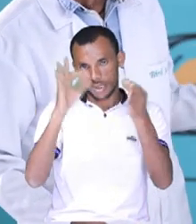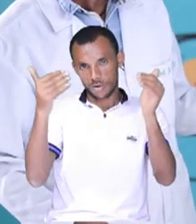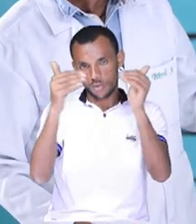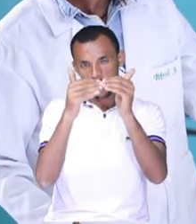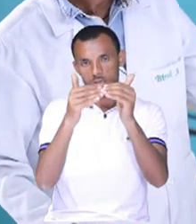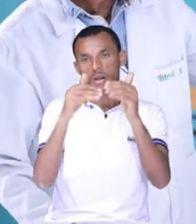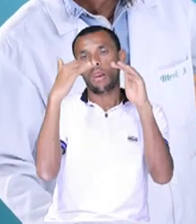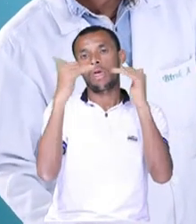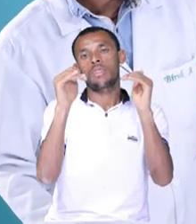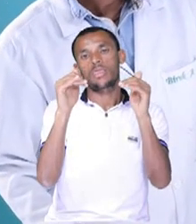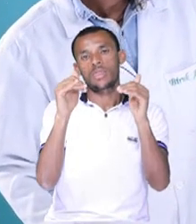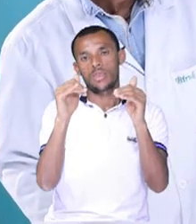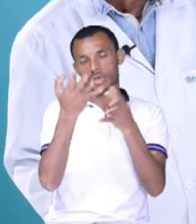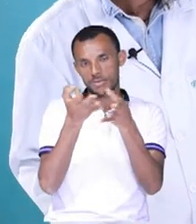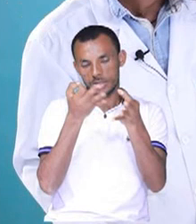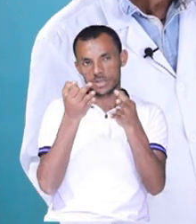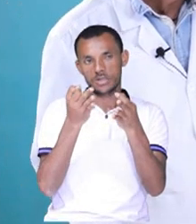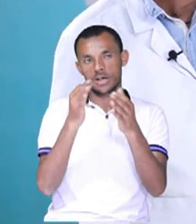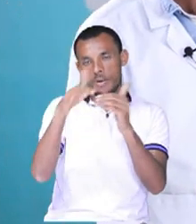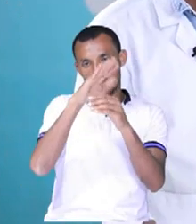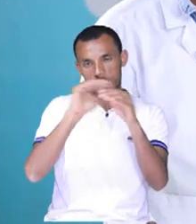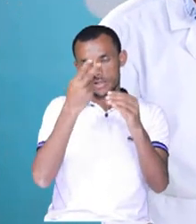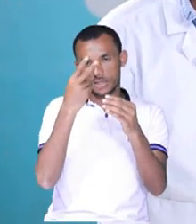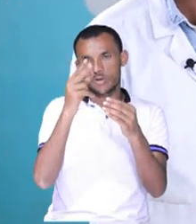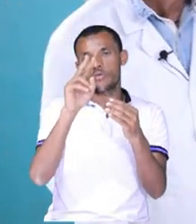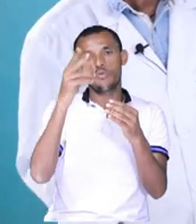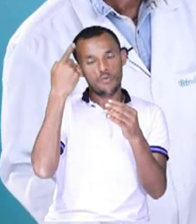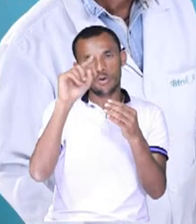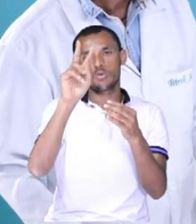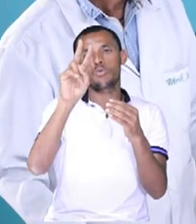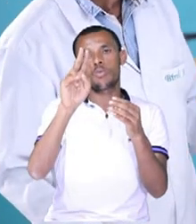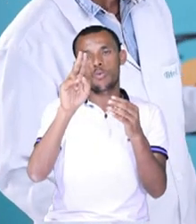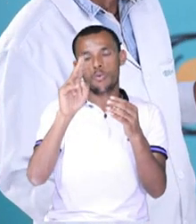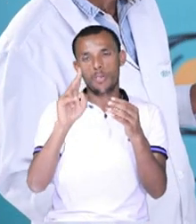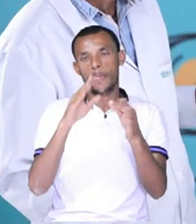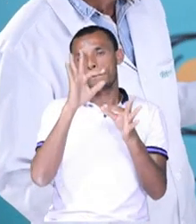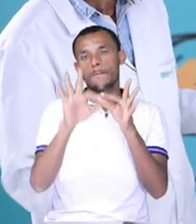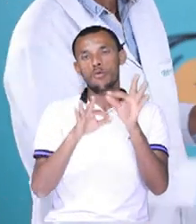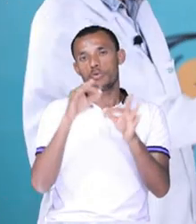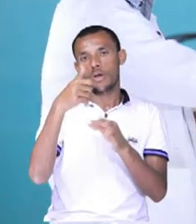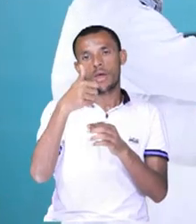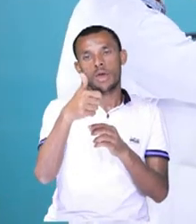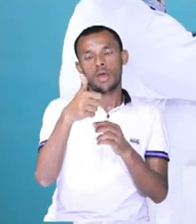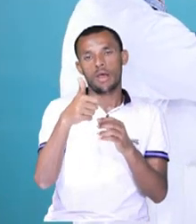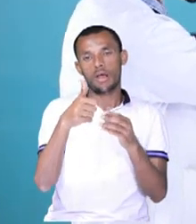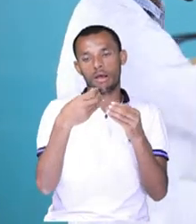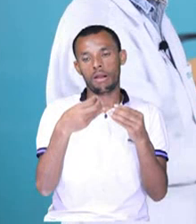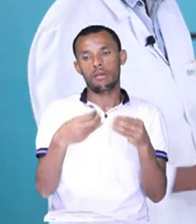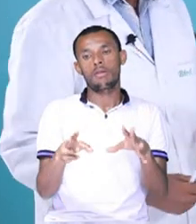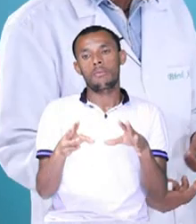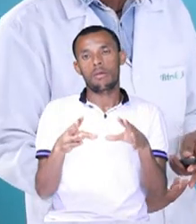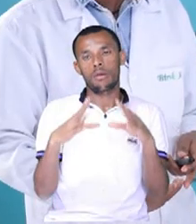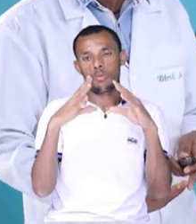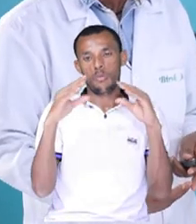Look, the above reaction indicates that for 2 moles of A, that is disappear, yes, 2 mole of